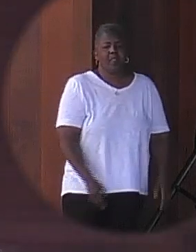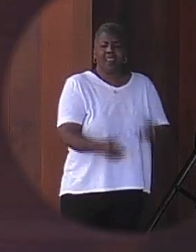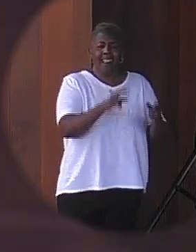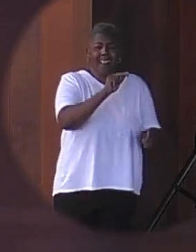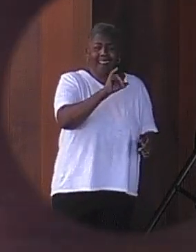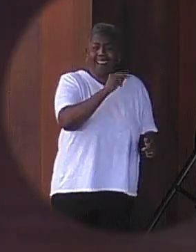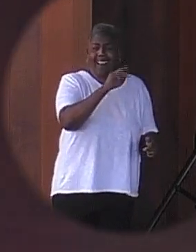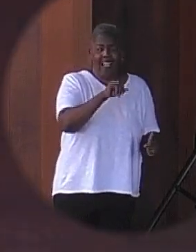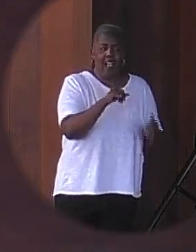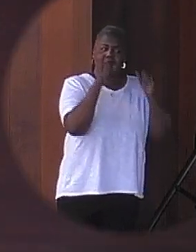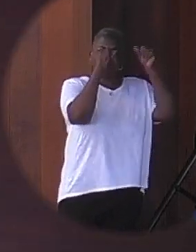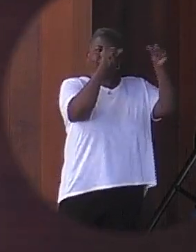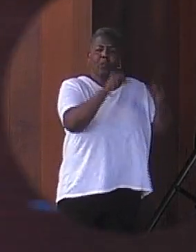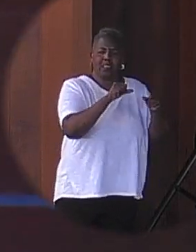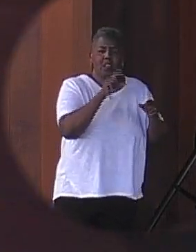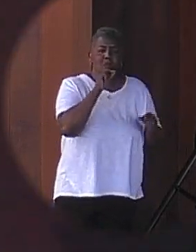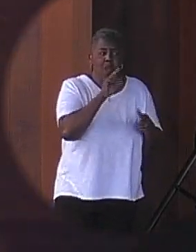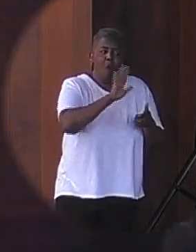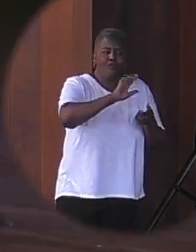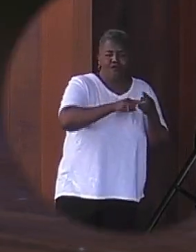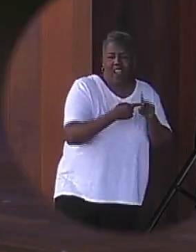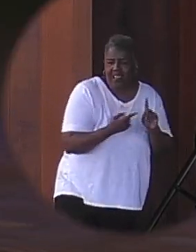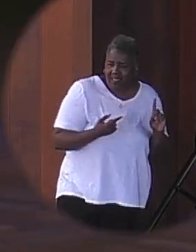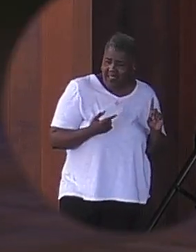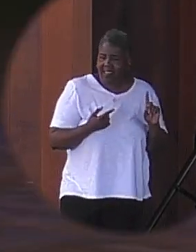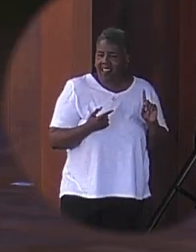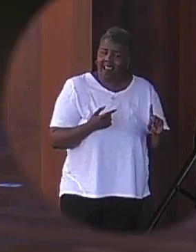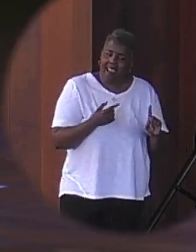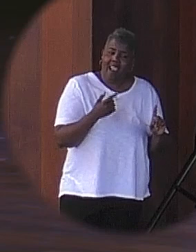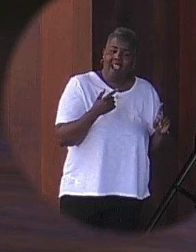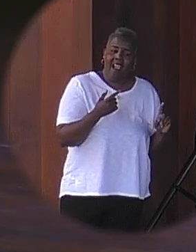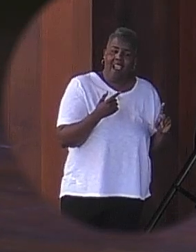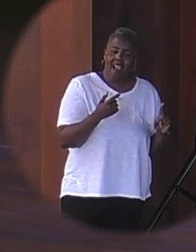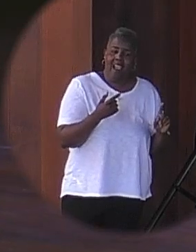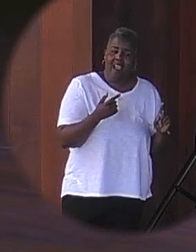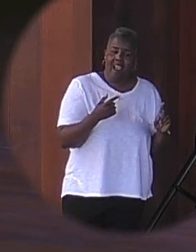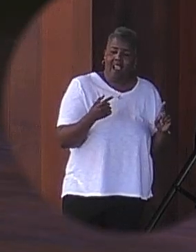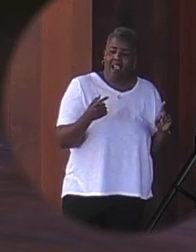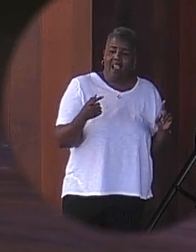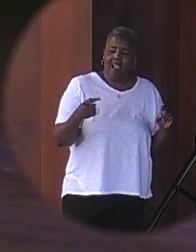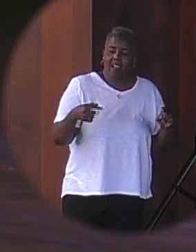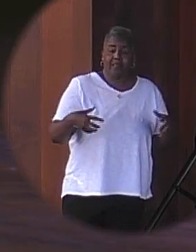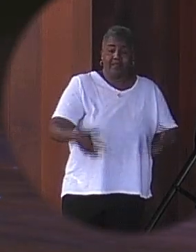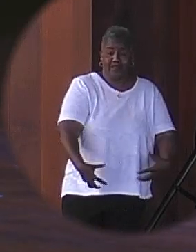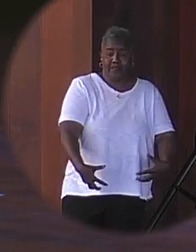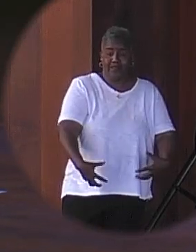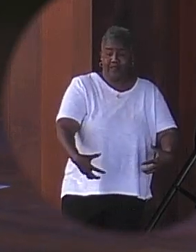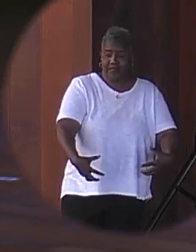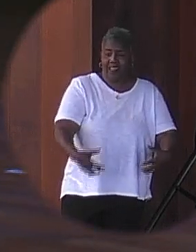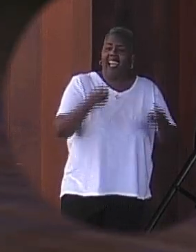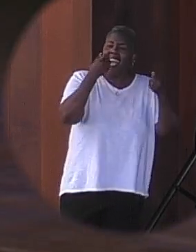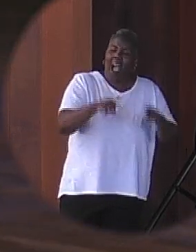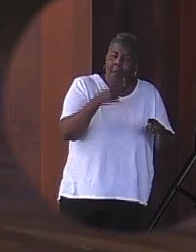Nicki Minaj posted that a friend of hers had swollen genitalia from